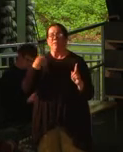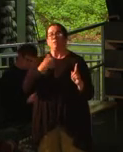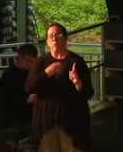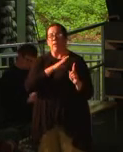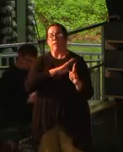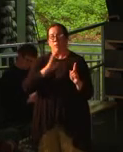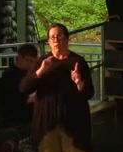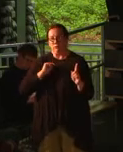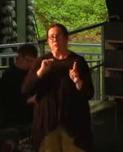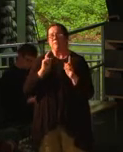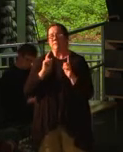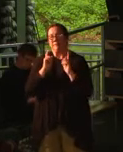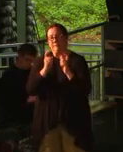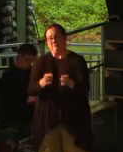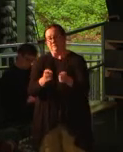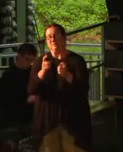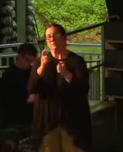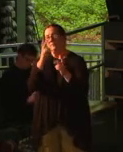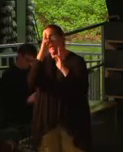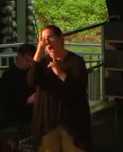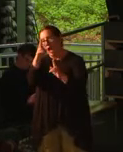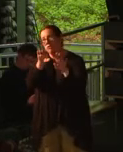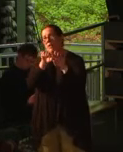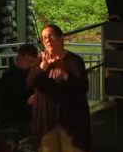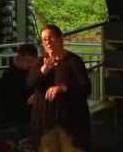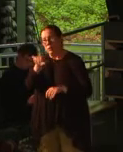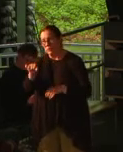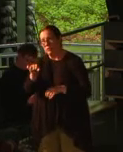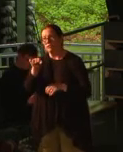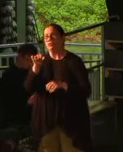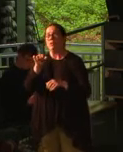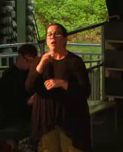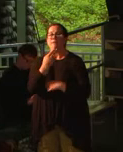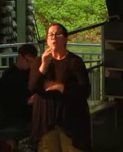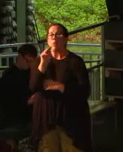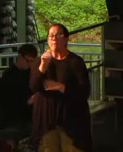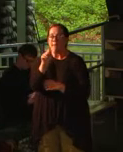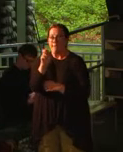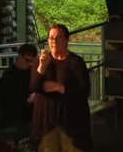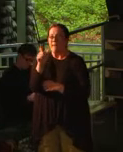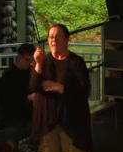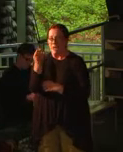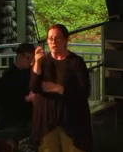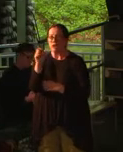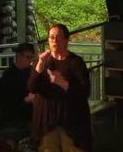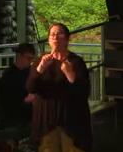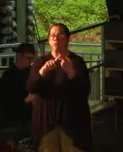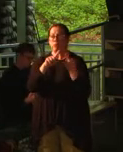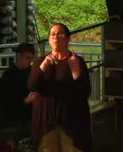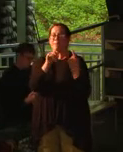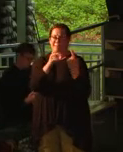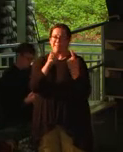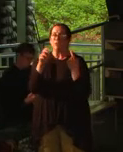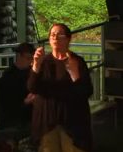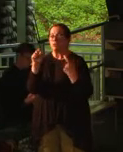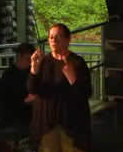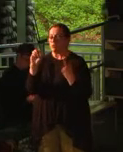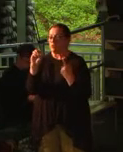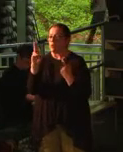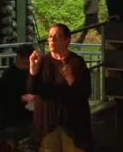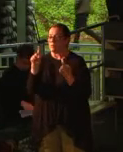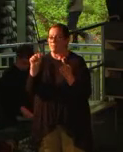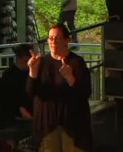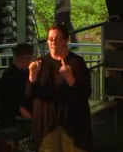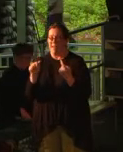honorary associate's degree of humane letters to Pete Souza. He was not able to attend today's ceremony, but let